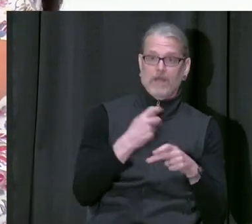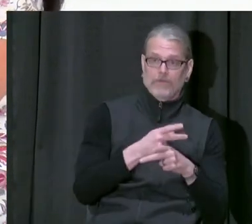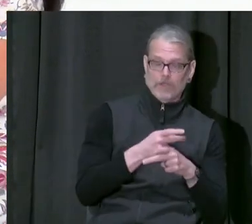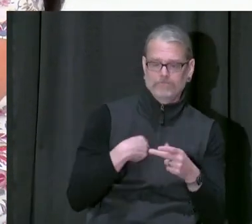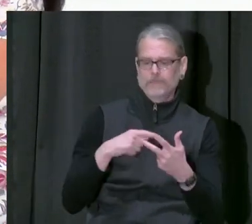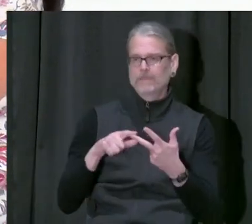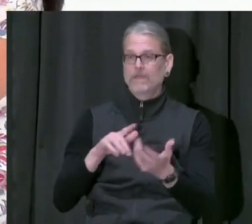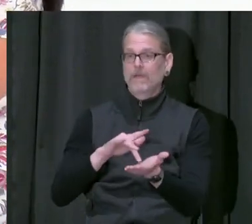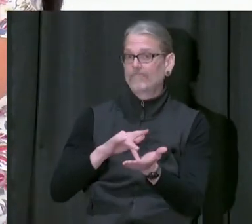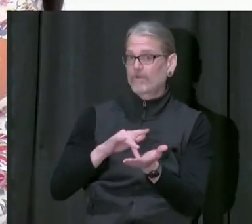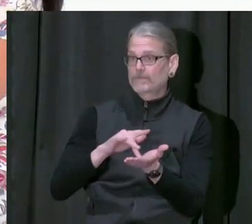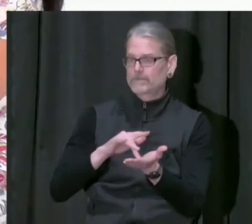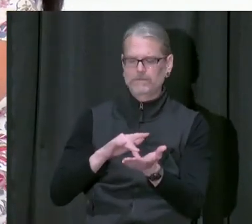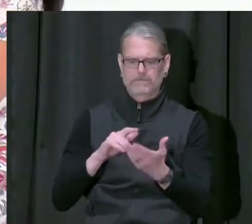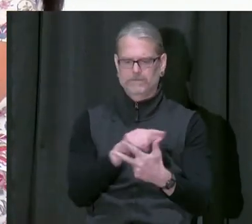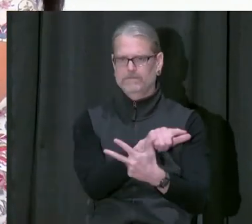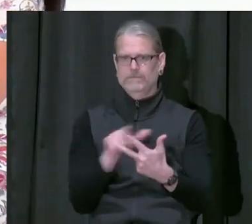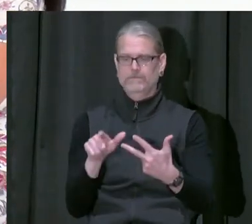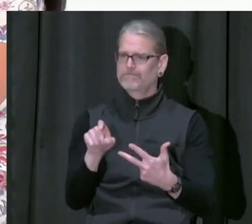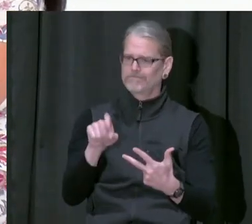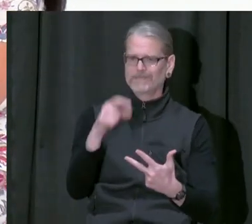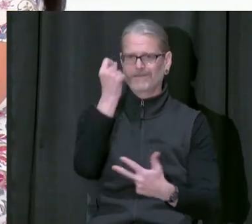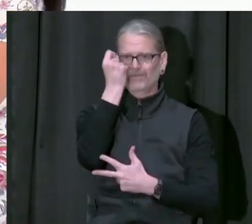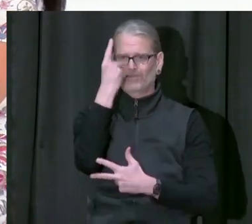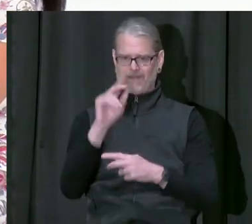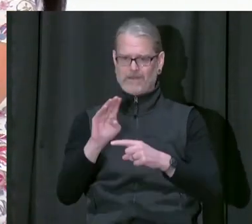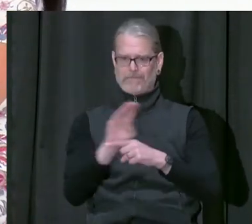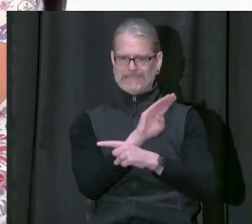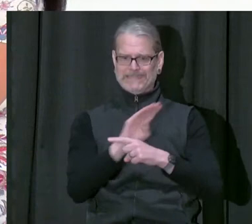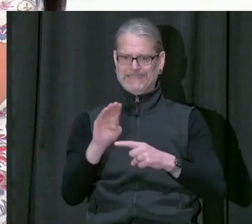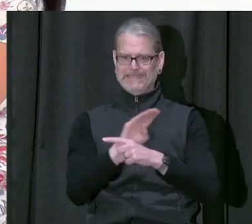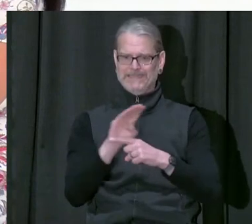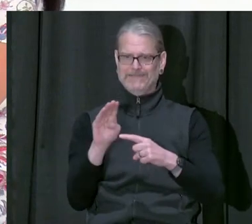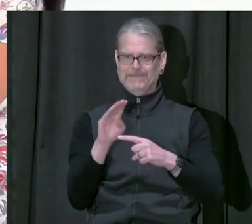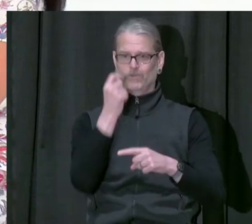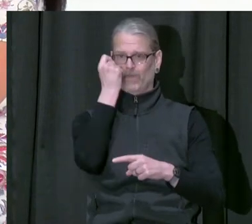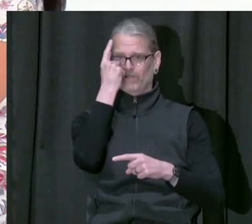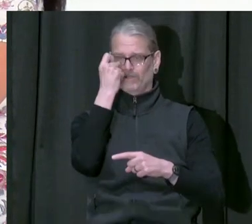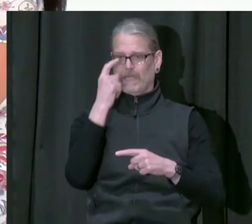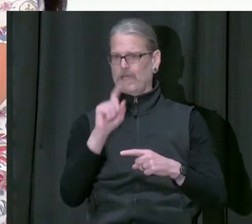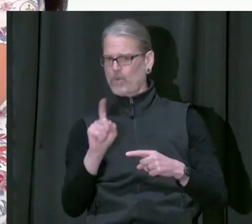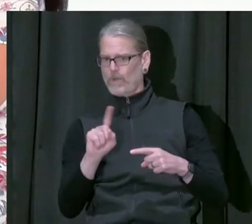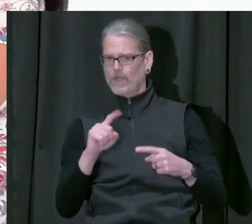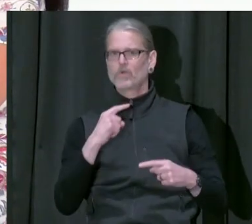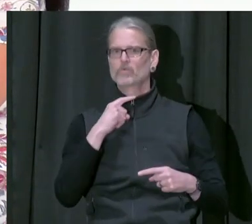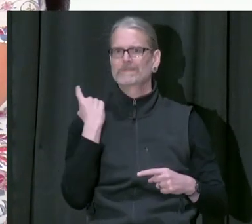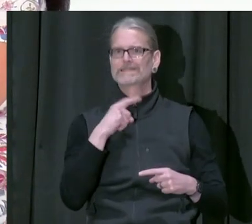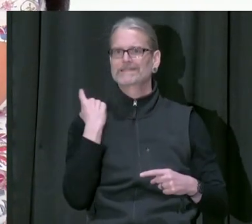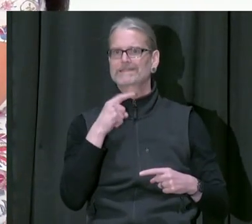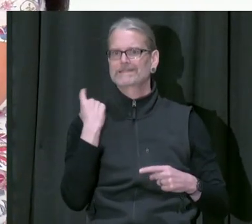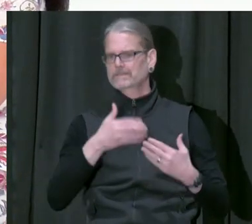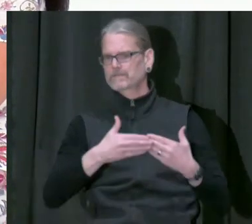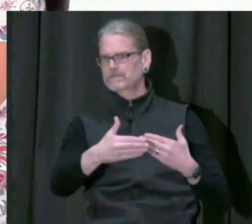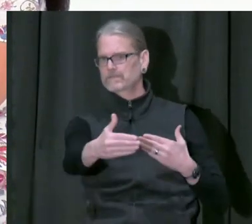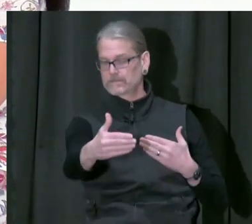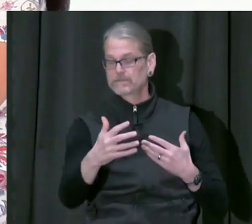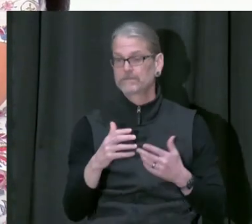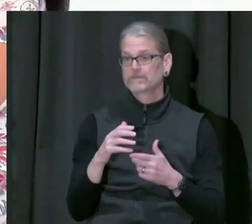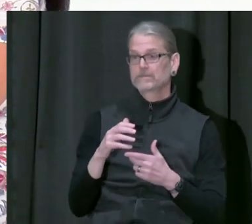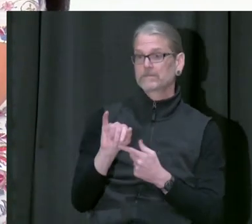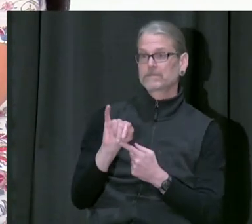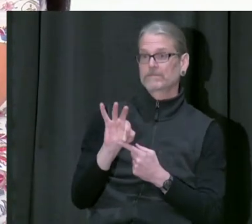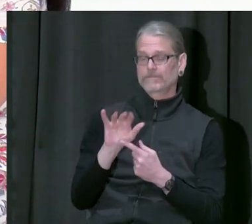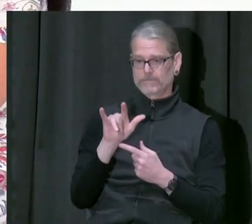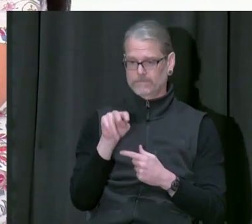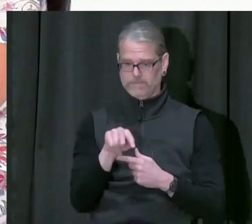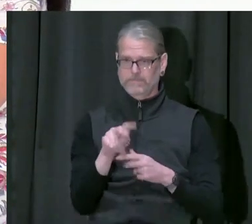pharmacy. You have to understand the business model to understand where your risks lie. If you have you look at